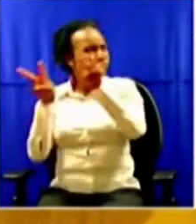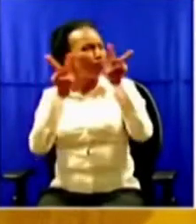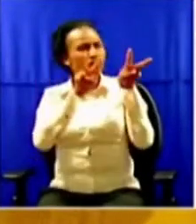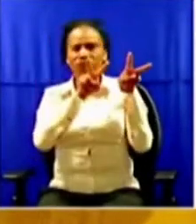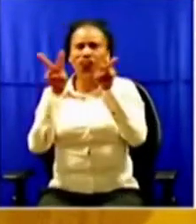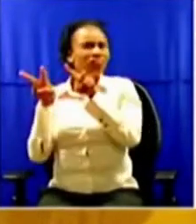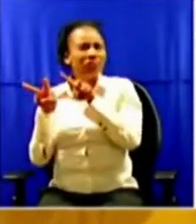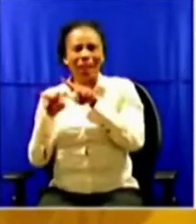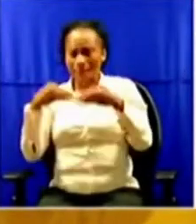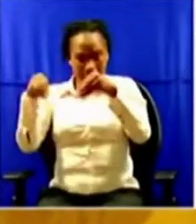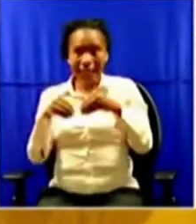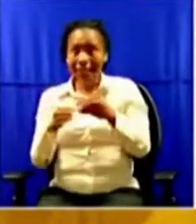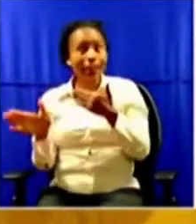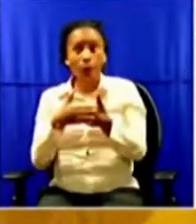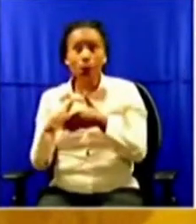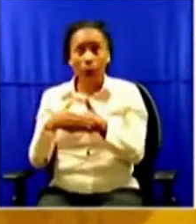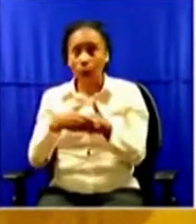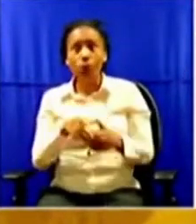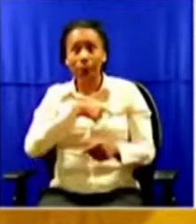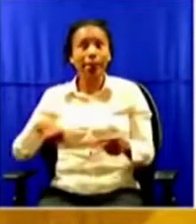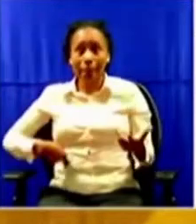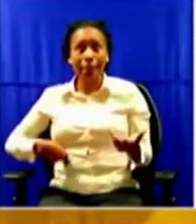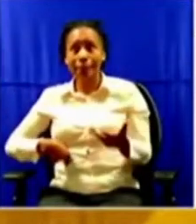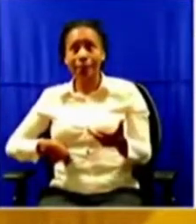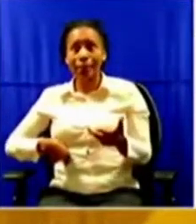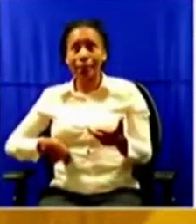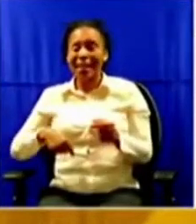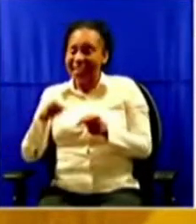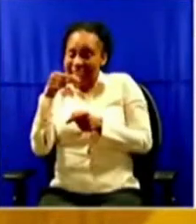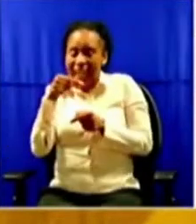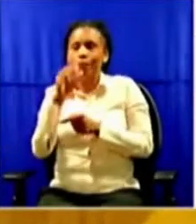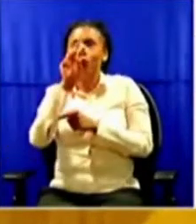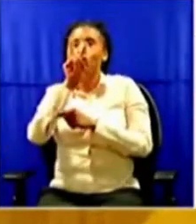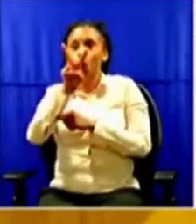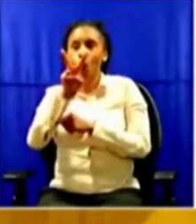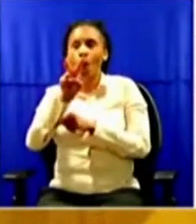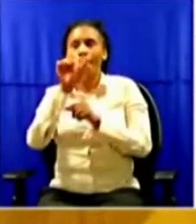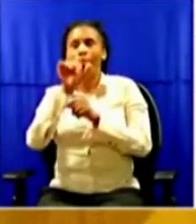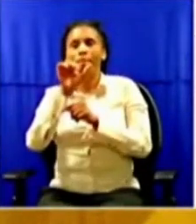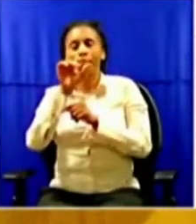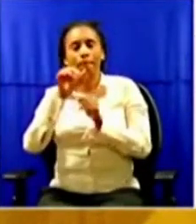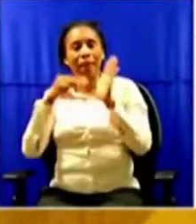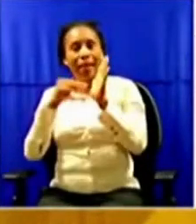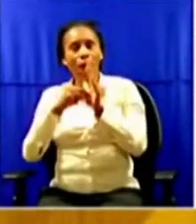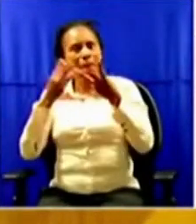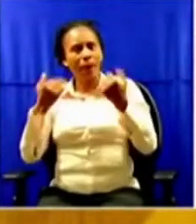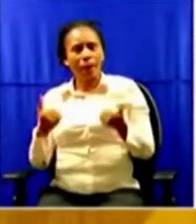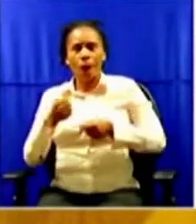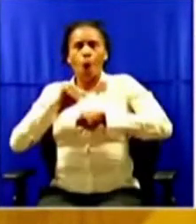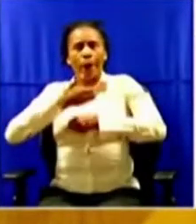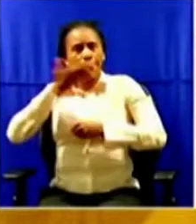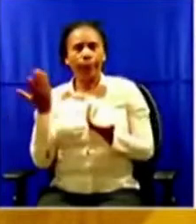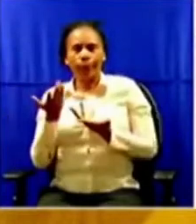the thousands. Nearly 2 million more people are unemployed. If there were that many real investments happening in South